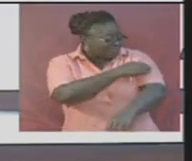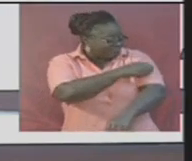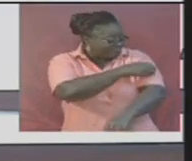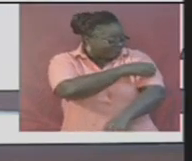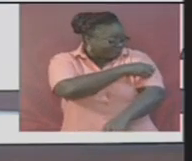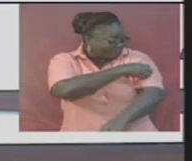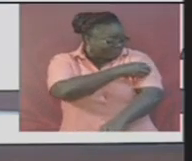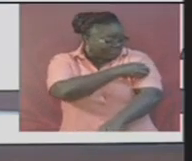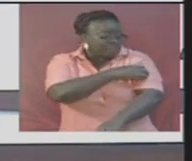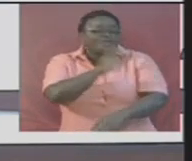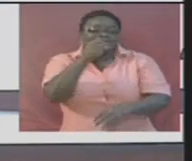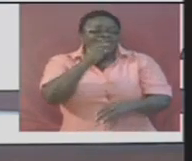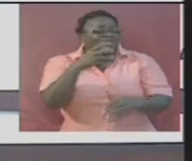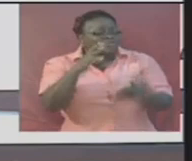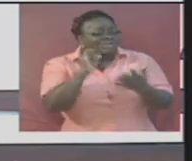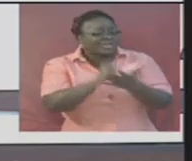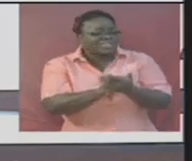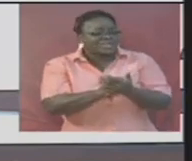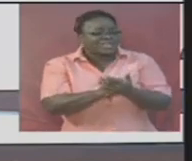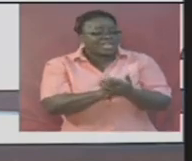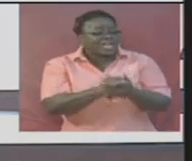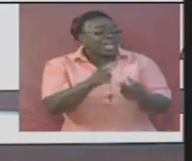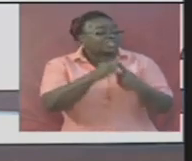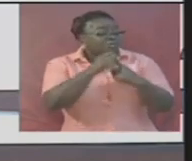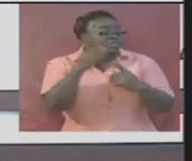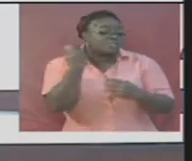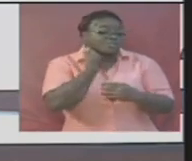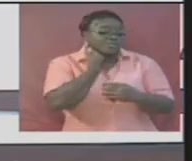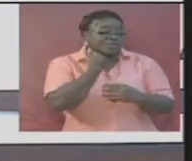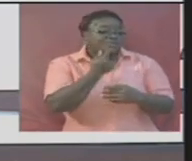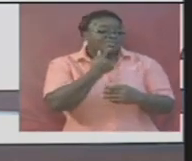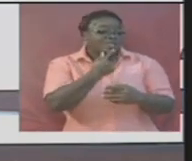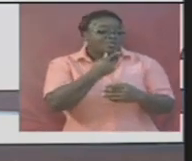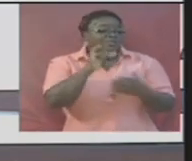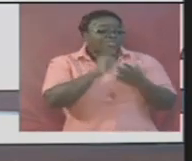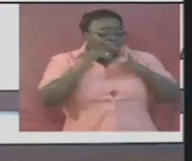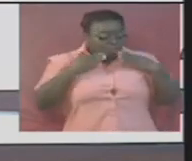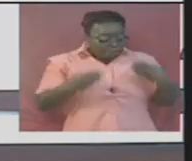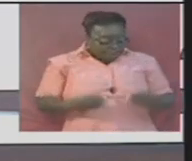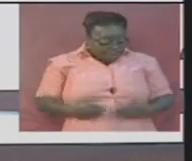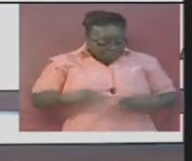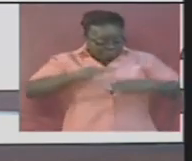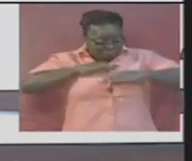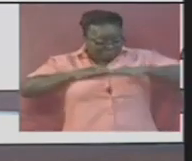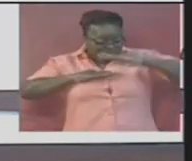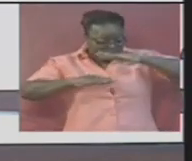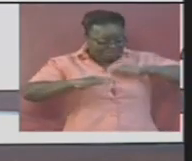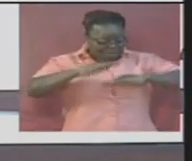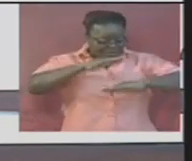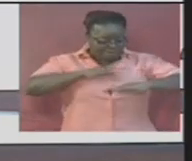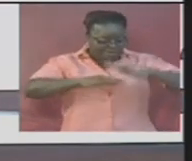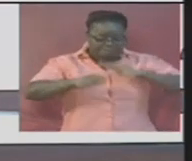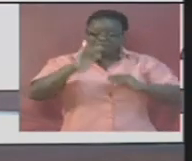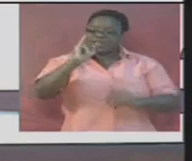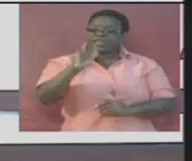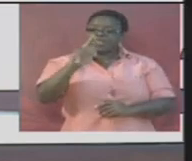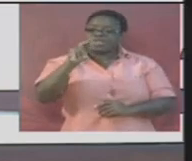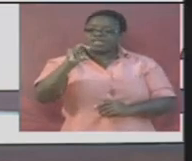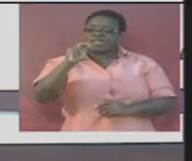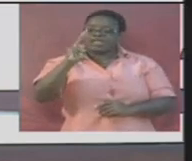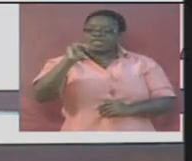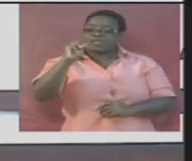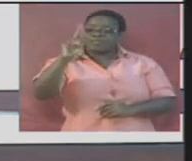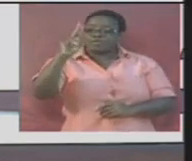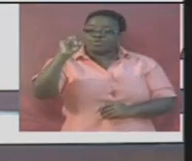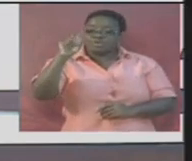are things we expect, especially the fever, because it tells us that you are building an immunological response. So side effects, I have